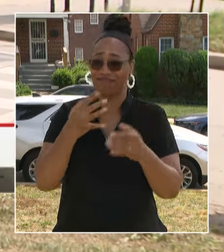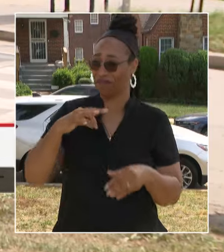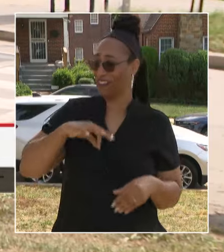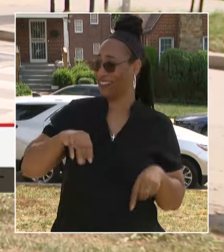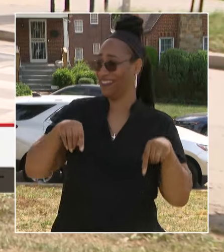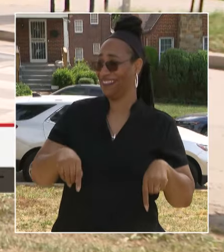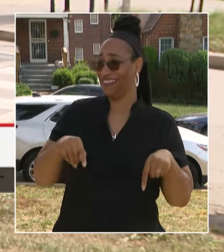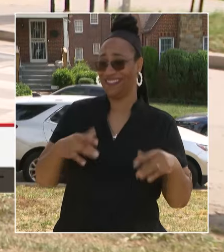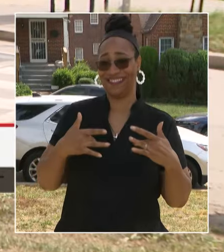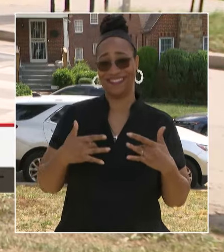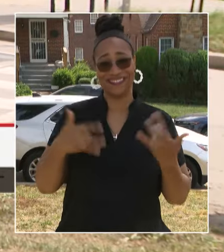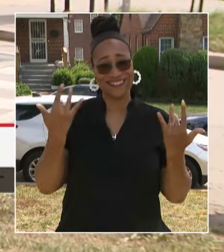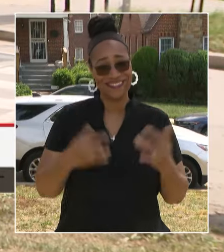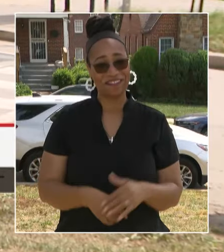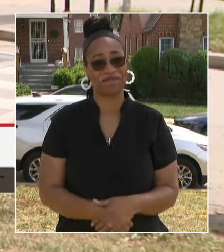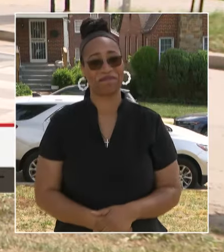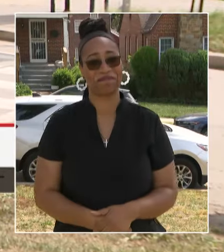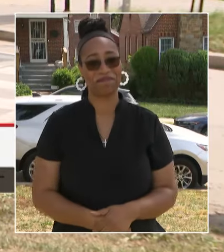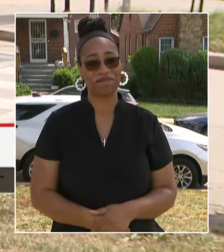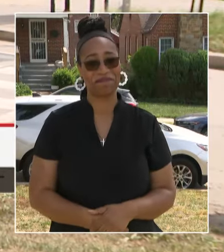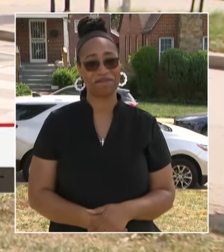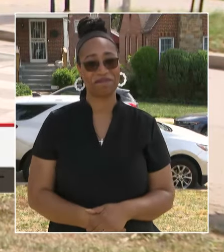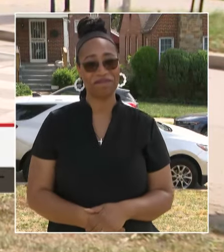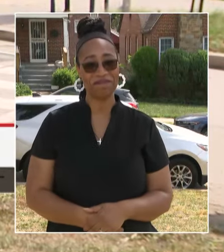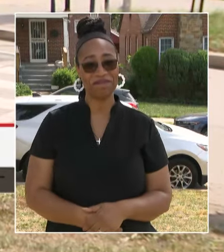them, but we love them. God bless you all. Thank you.